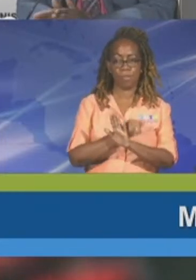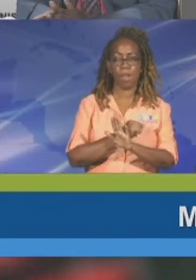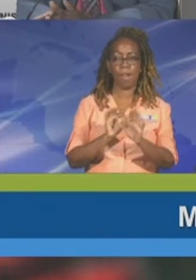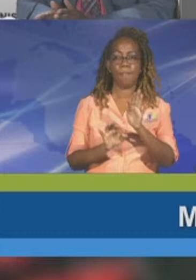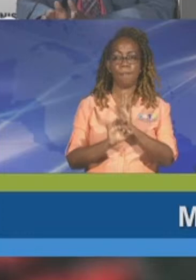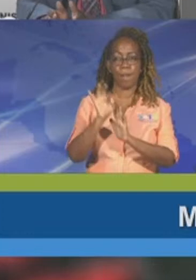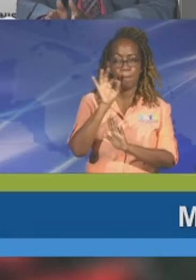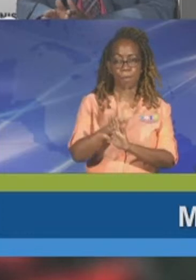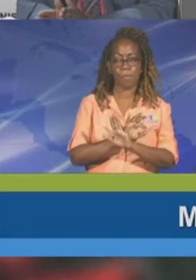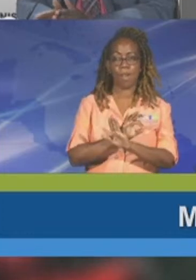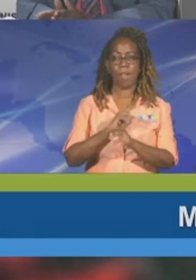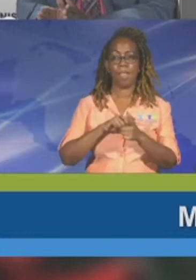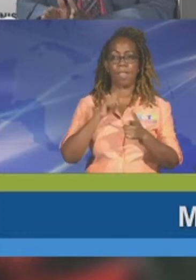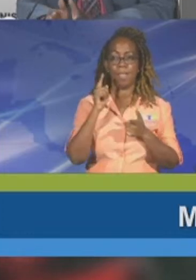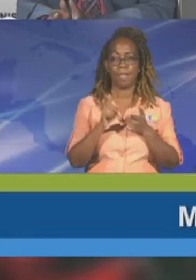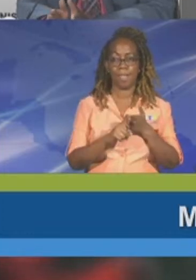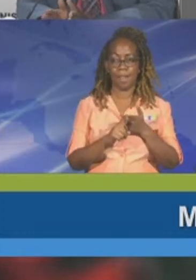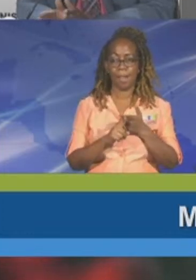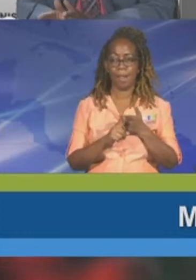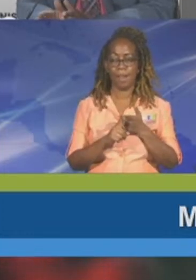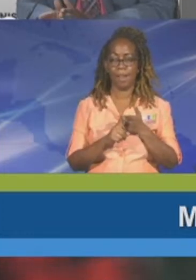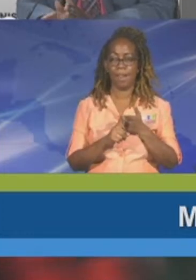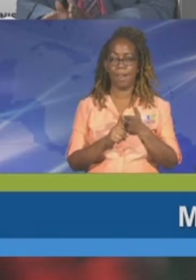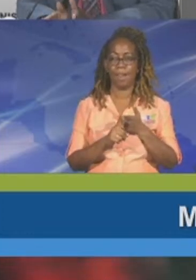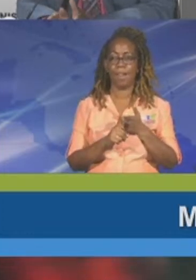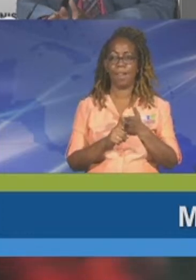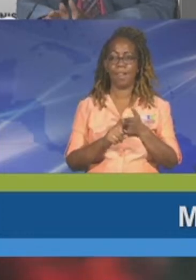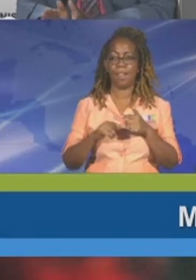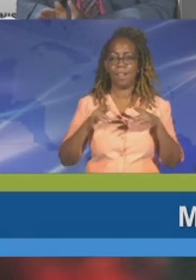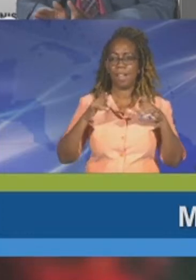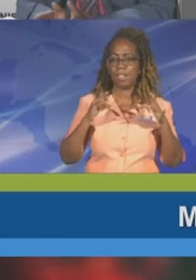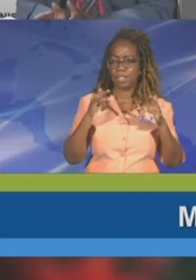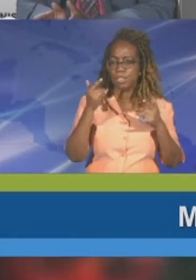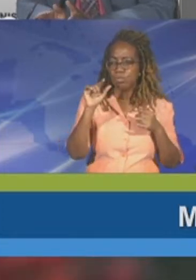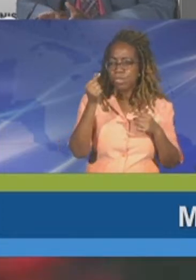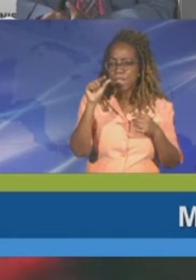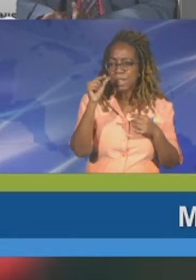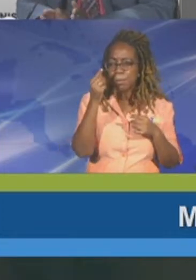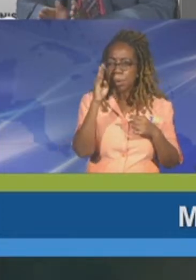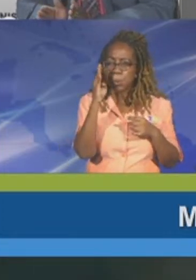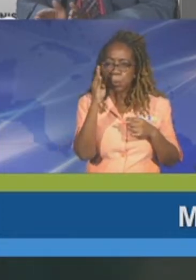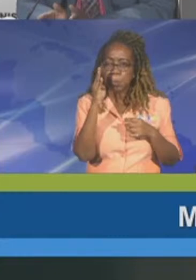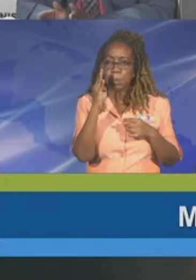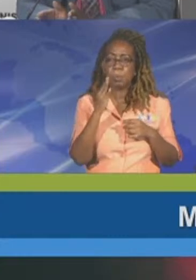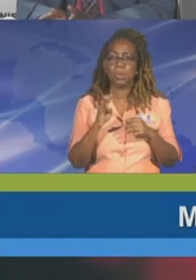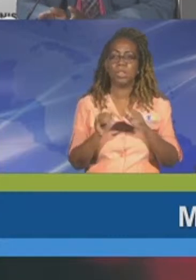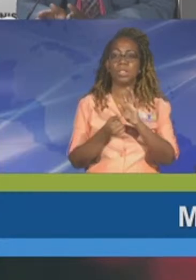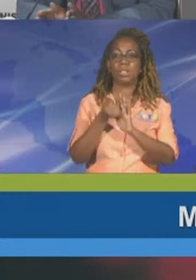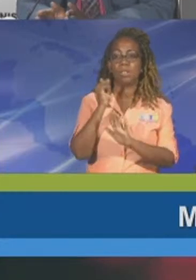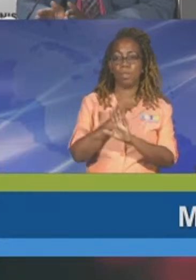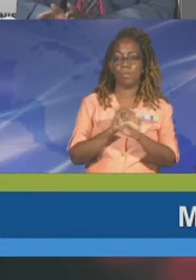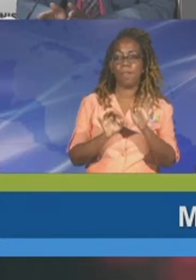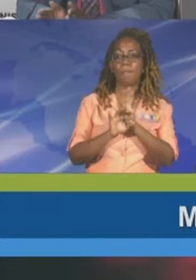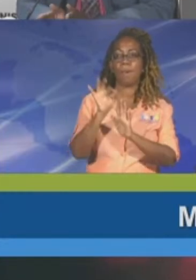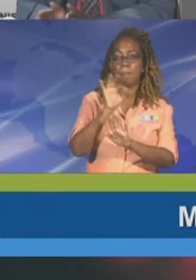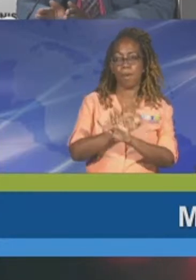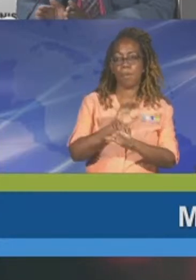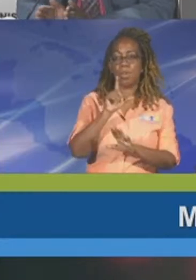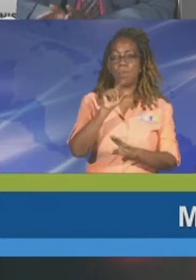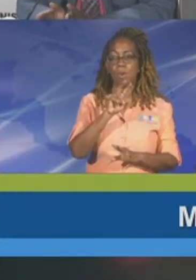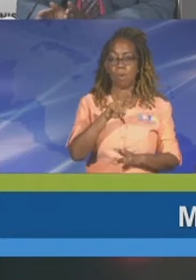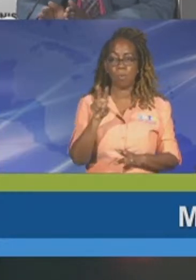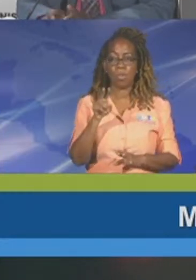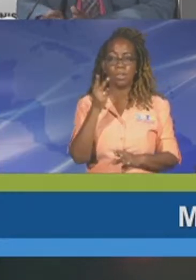as we move towards the right, the light green and the blue are January and February 2022, with progressively